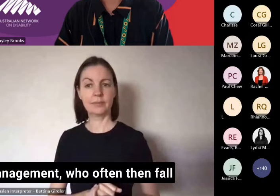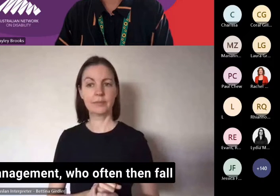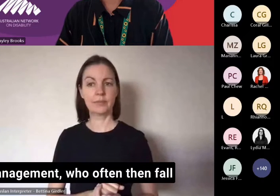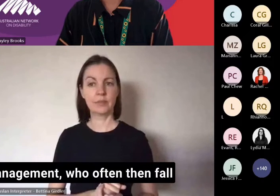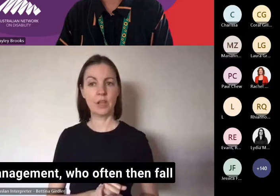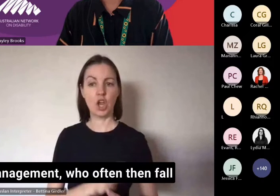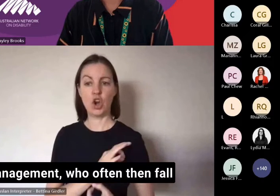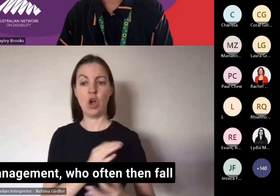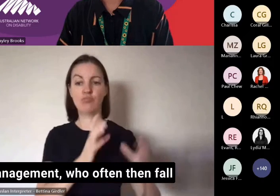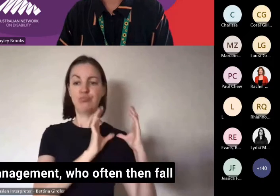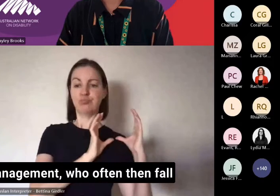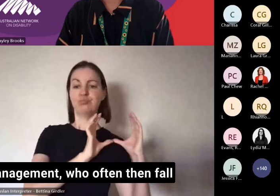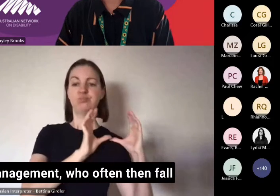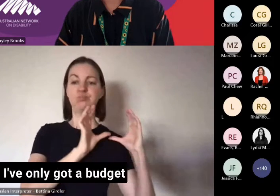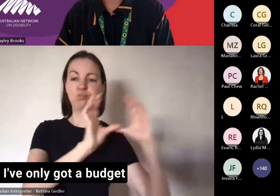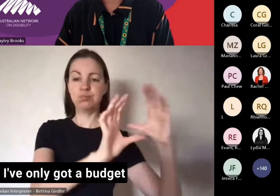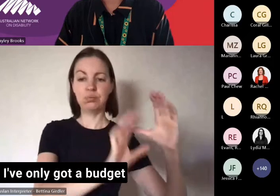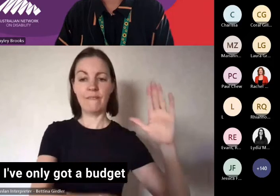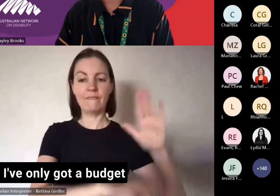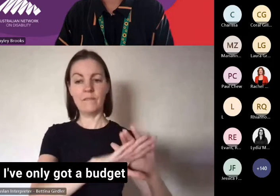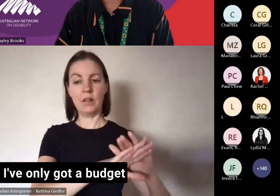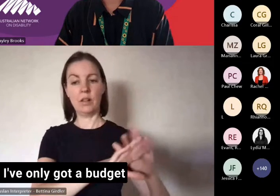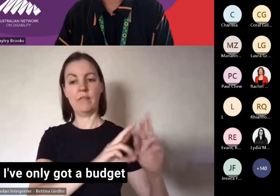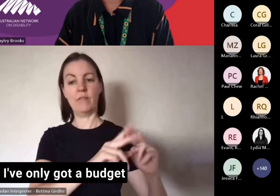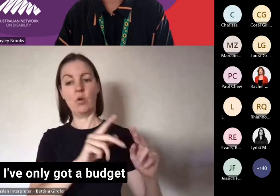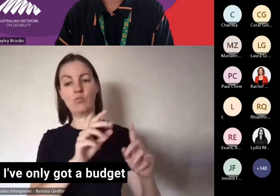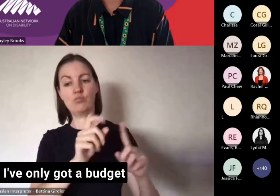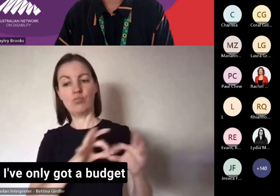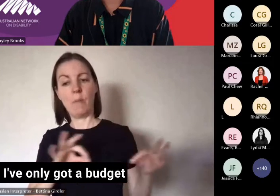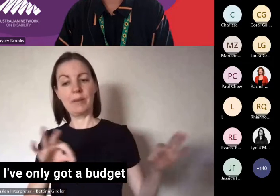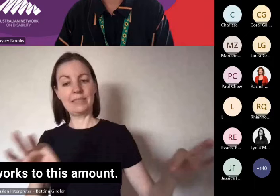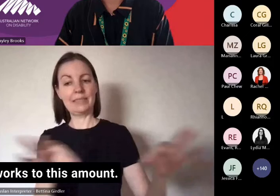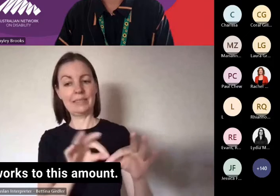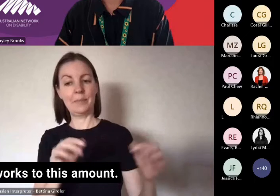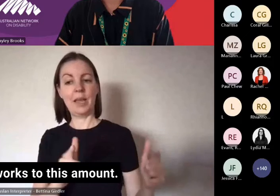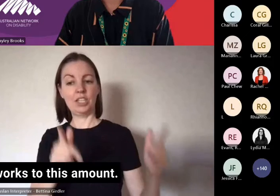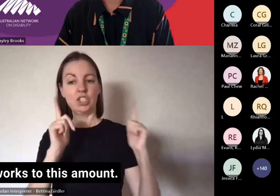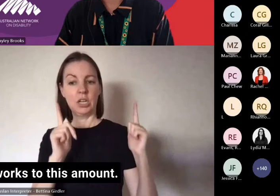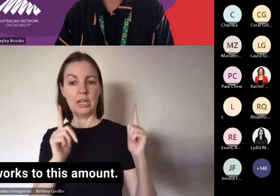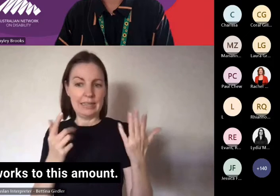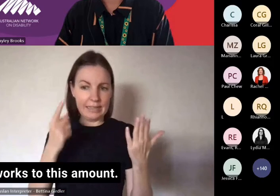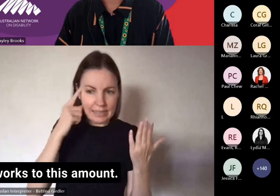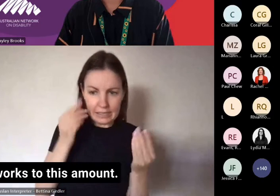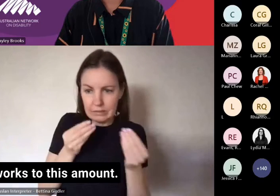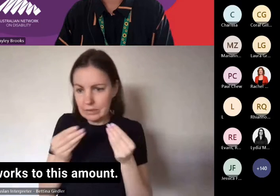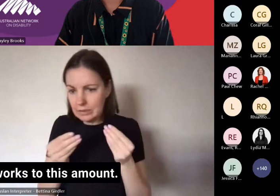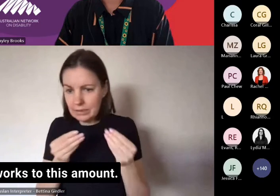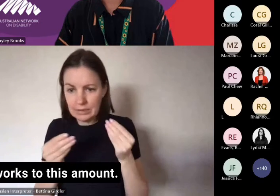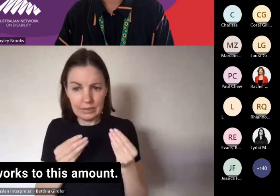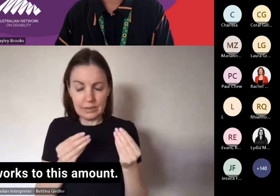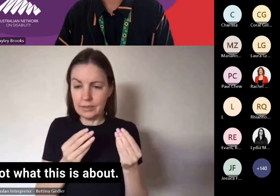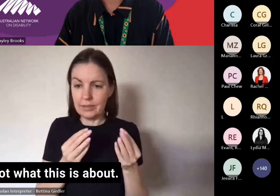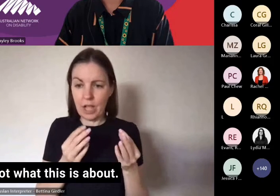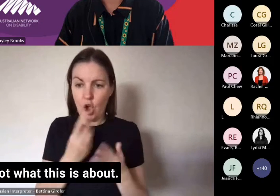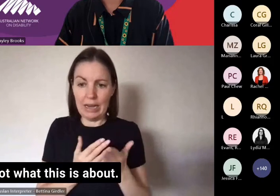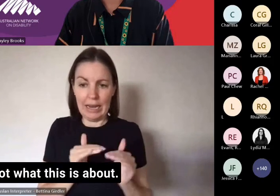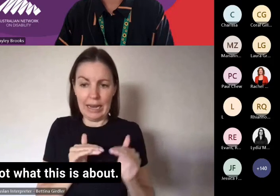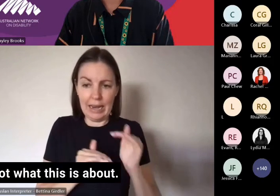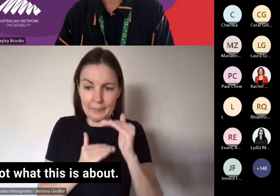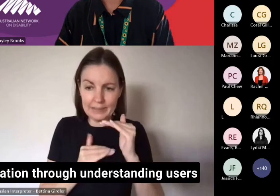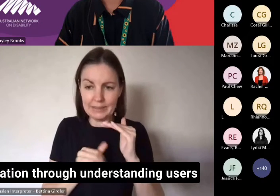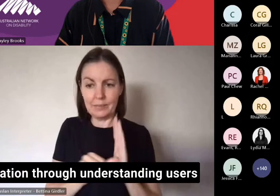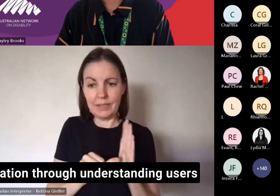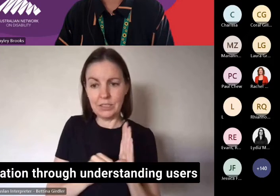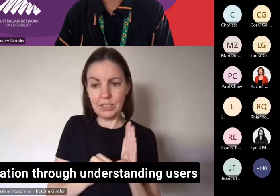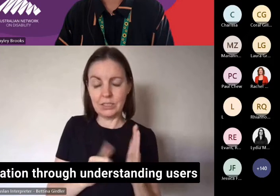onto property management, who often then fall back to, well, I've only got a budget for capital works, to this amount, and that's not what this is